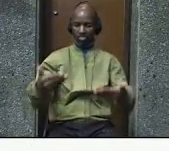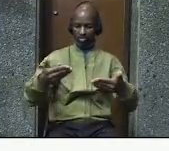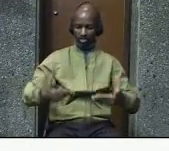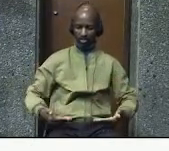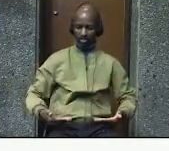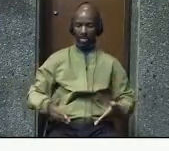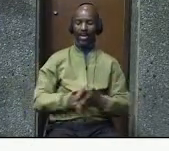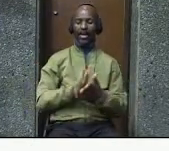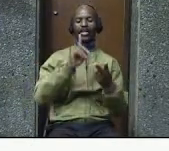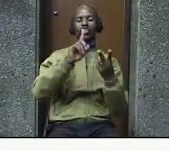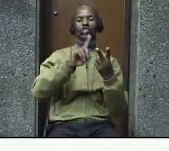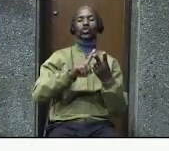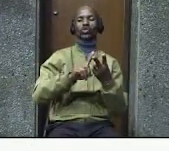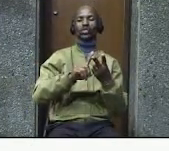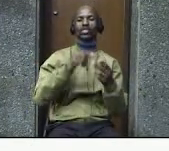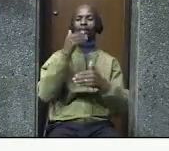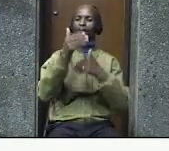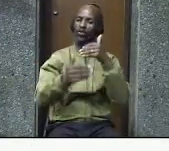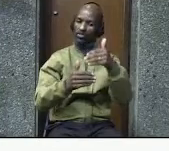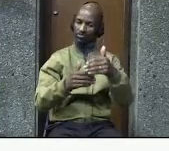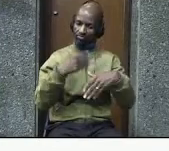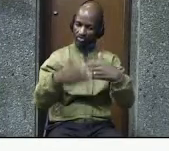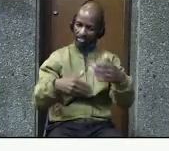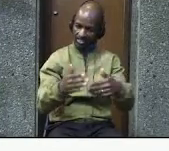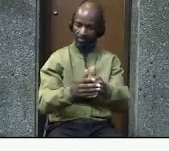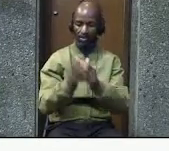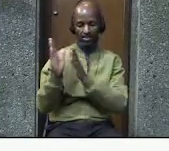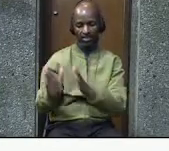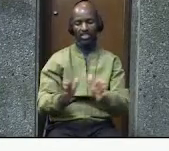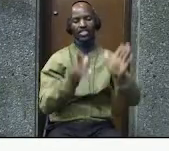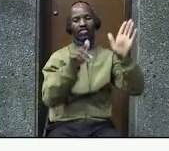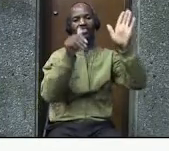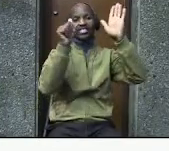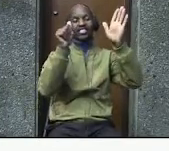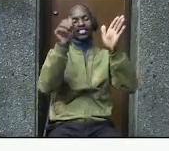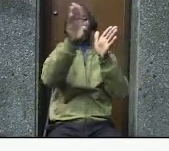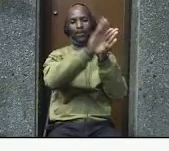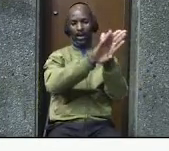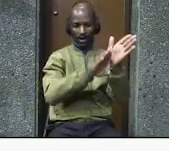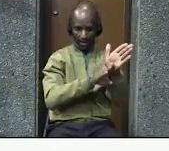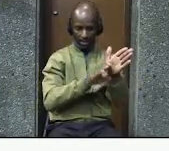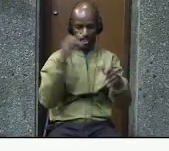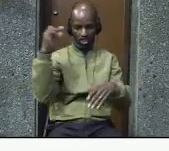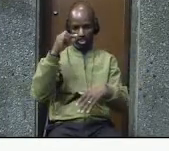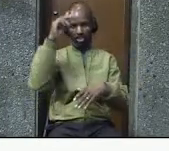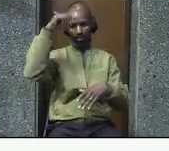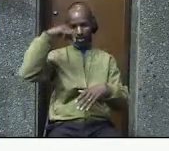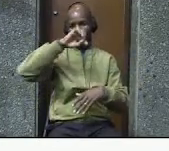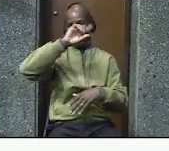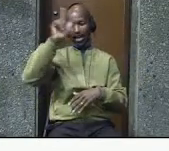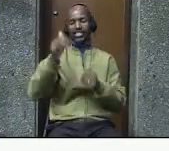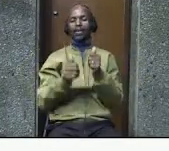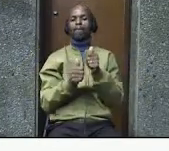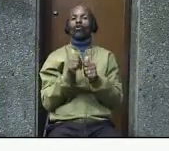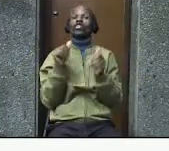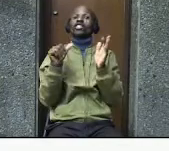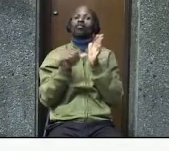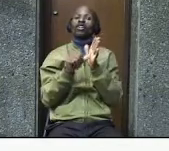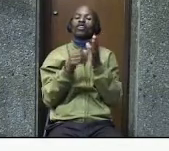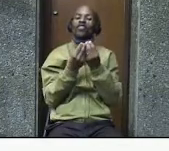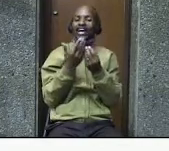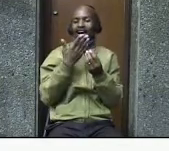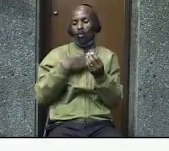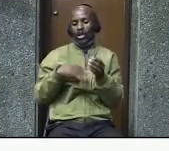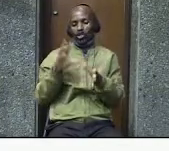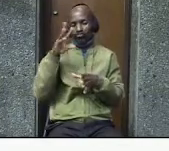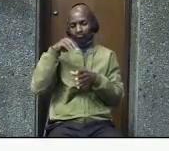the introduction, and then part two is the processing of a Section 76 bill in the GPL. And that is the most important part that I want to